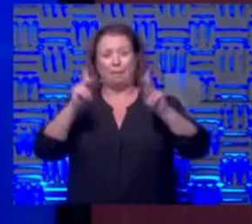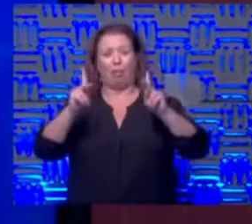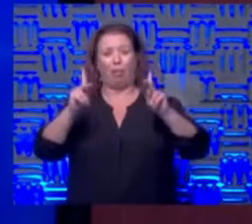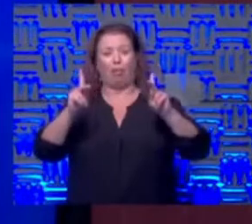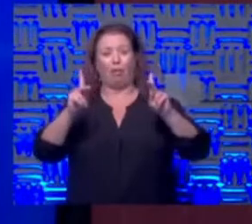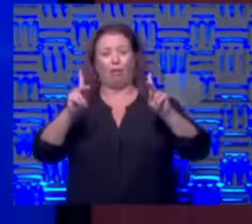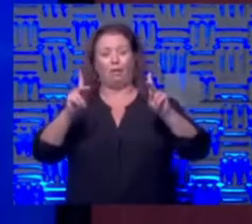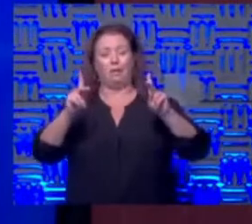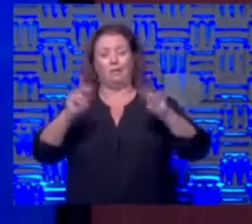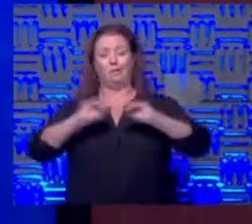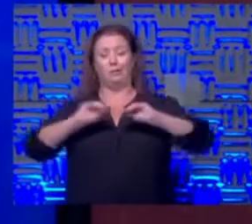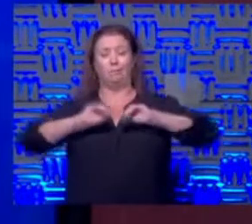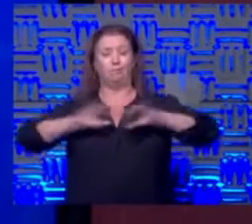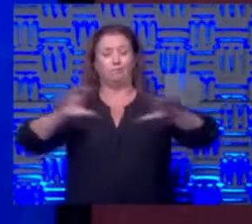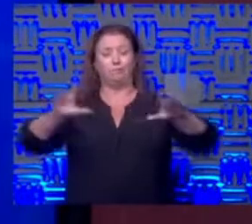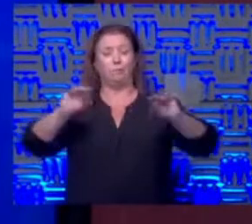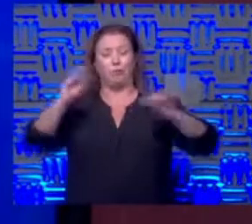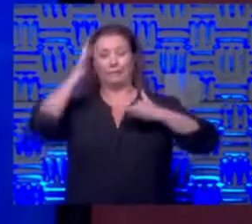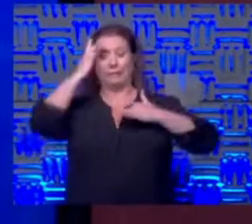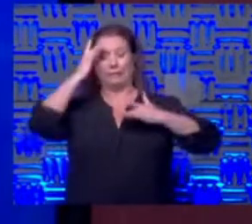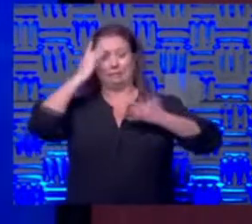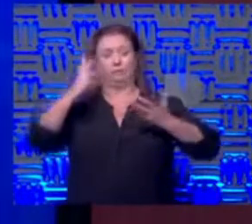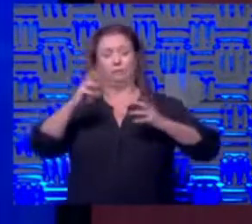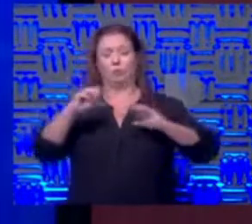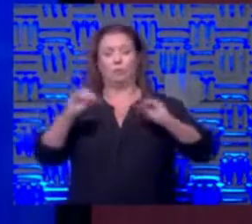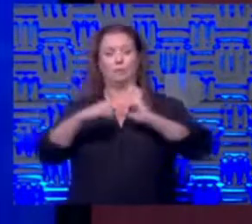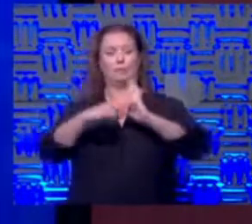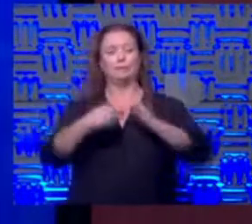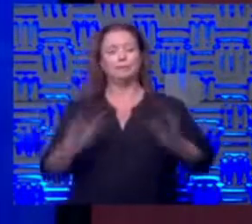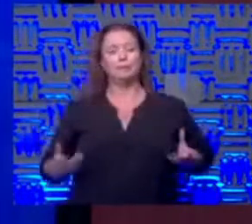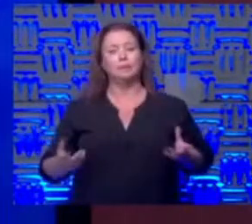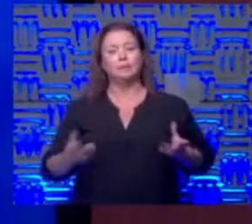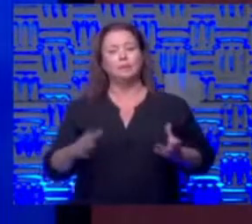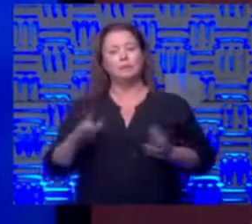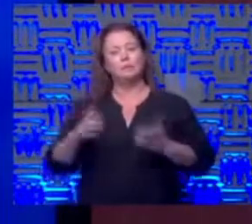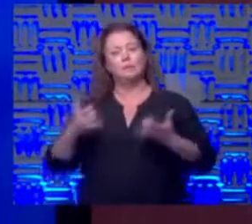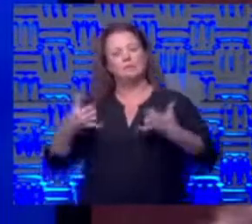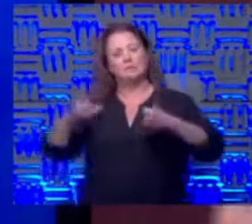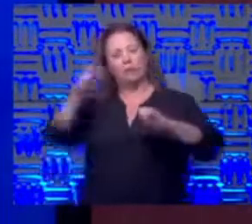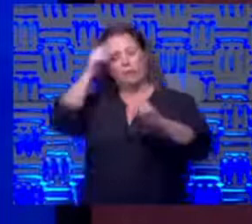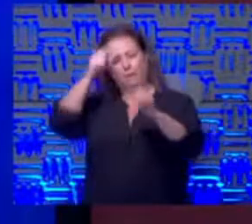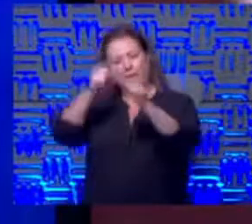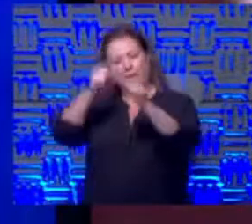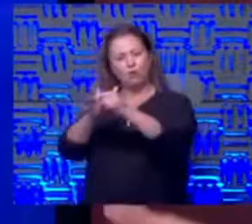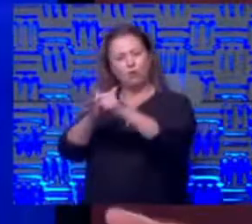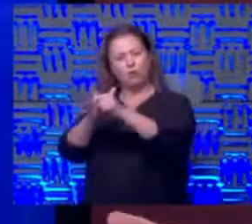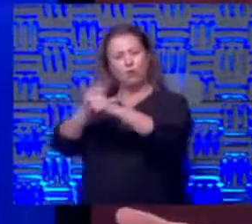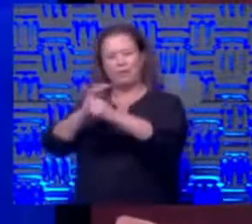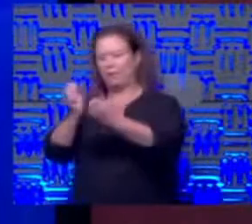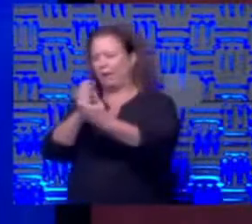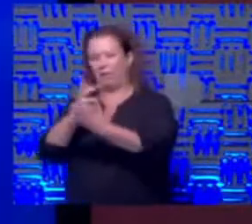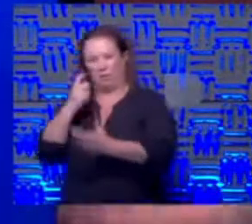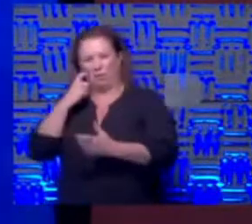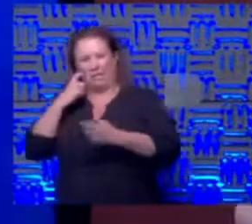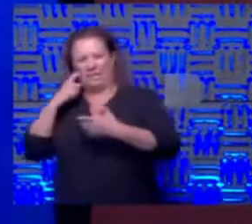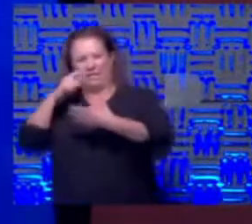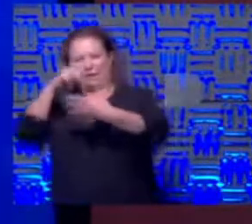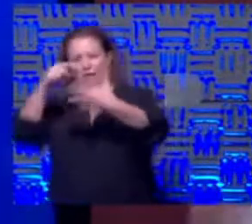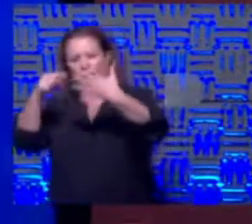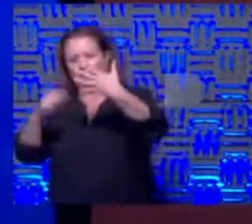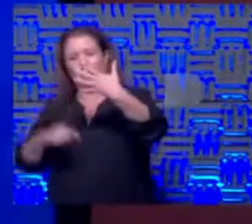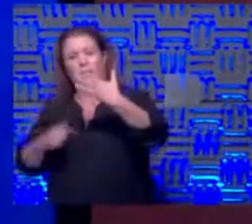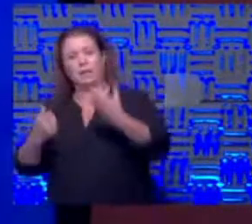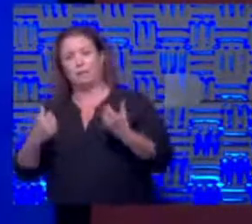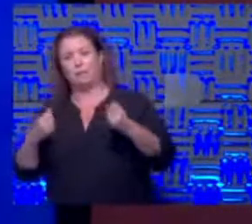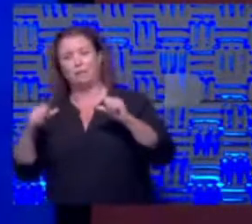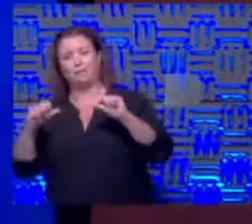mildly symptomatic. And I think what we really have to remember is that it's still a coronavirus. So everything we just described can be true about the